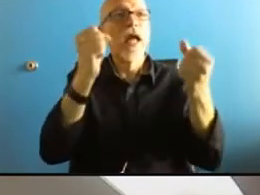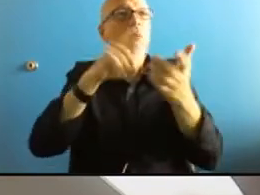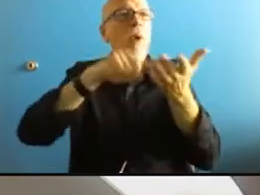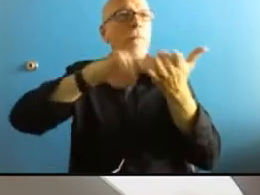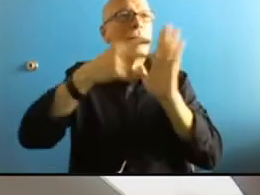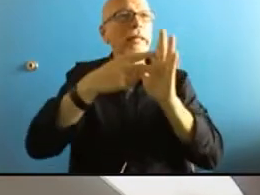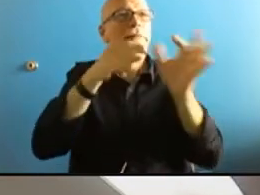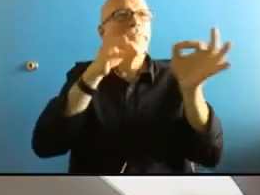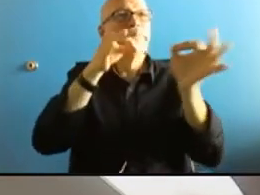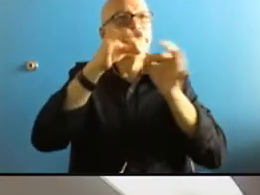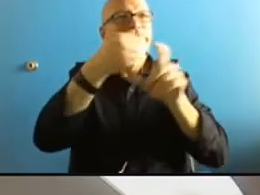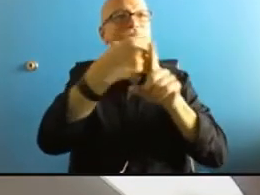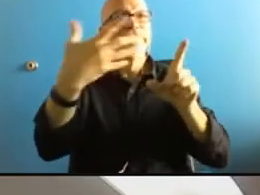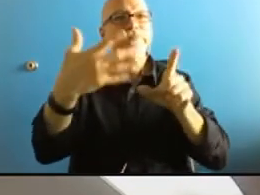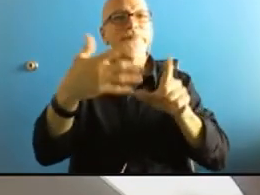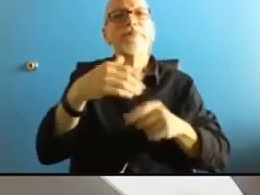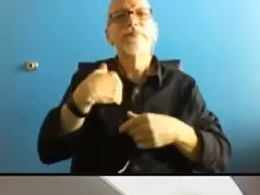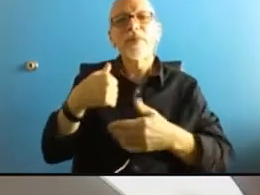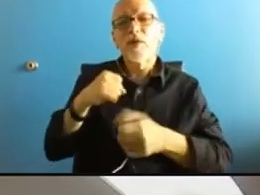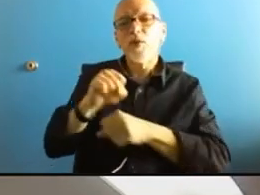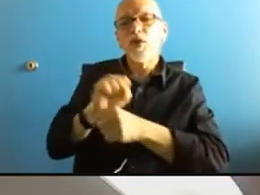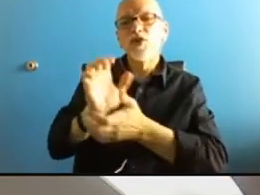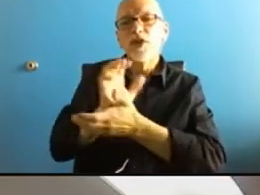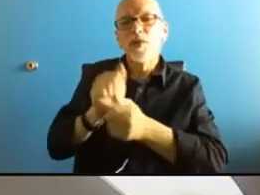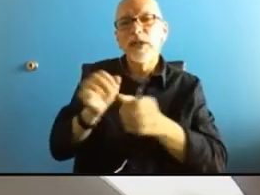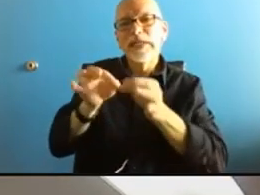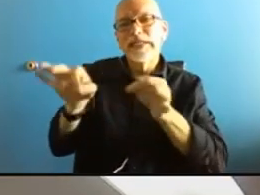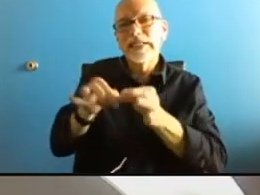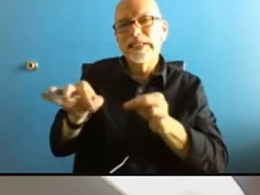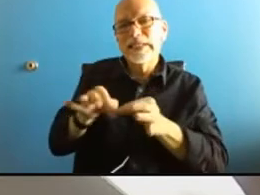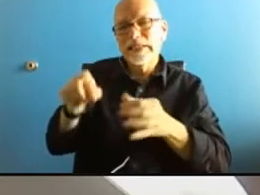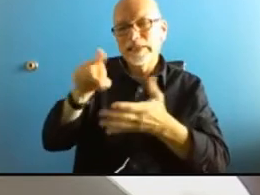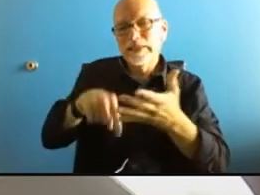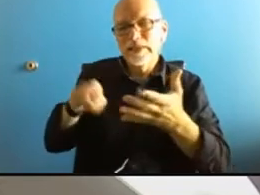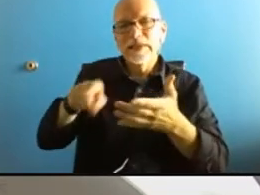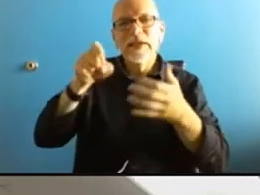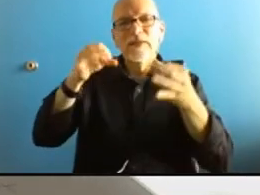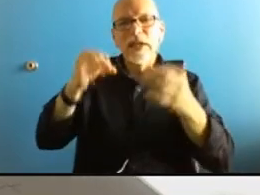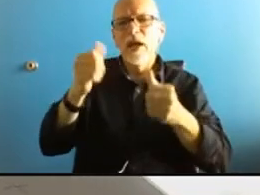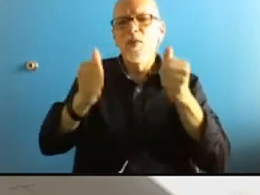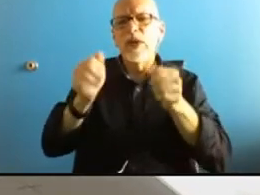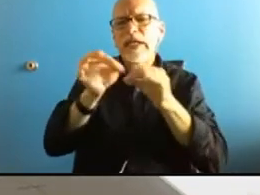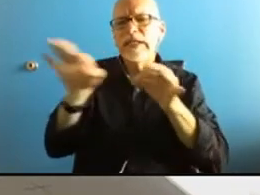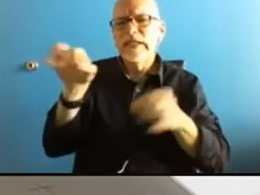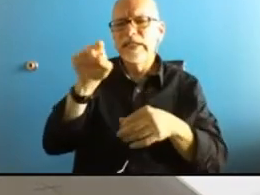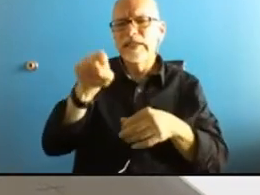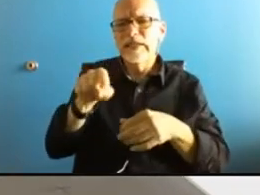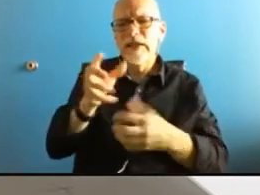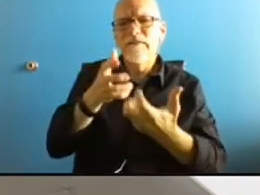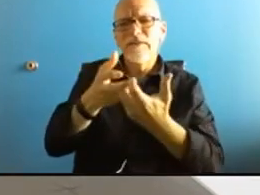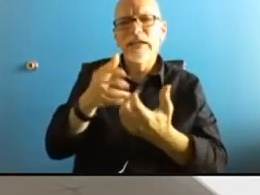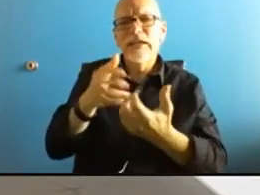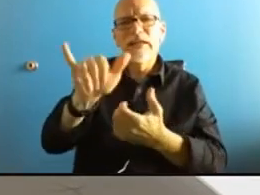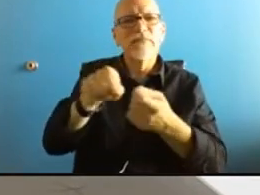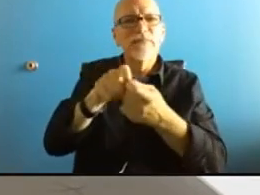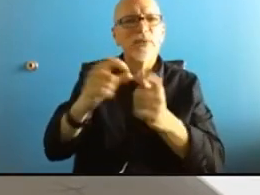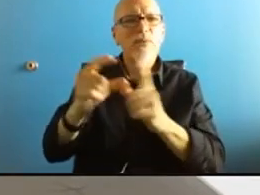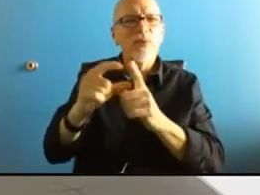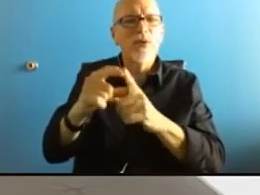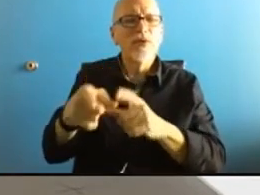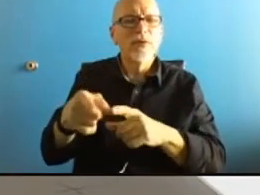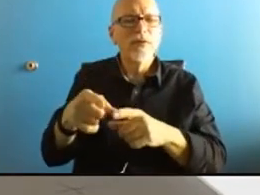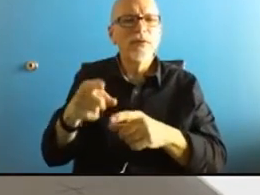then you could also have a worksheet with sentences, and they would have to decide which sentence fits with that vocabulary word, based